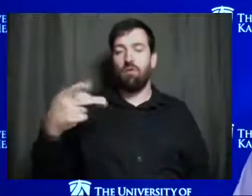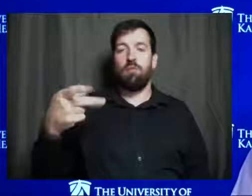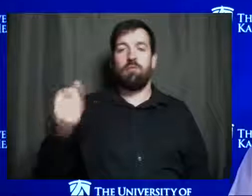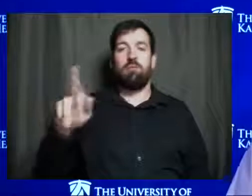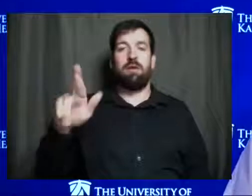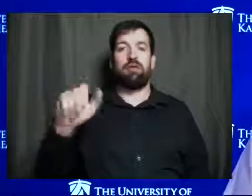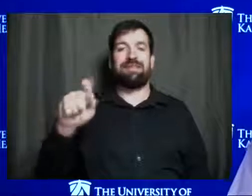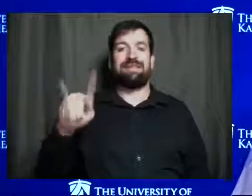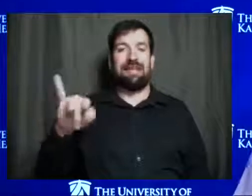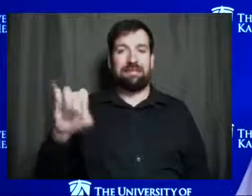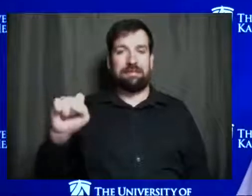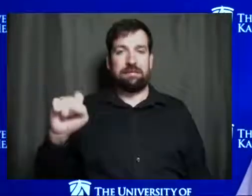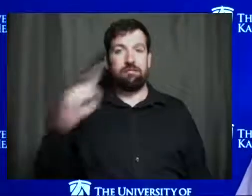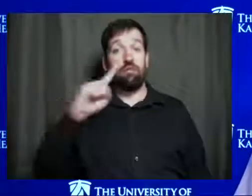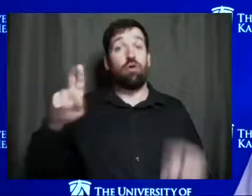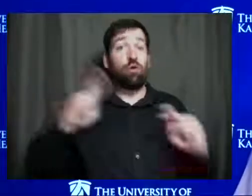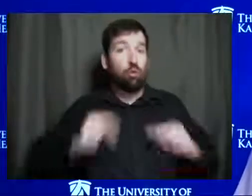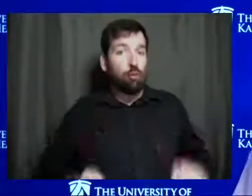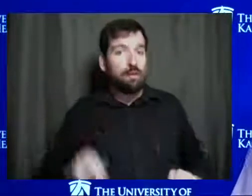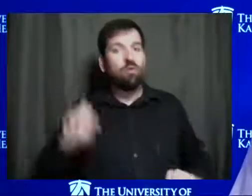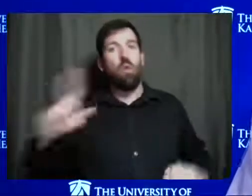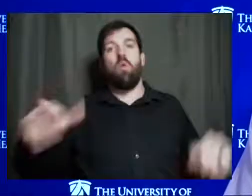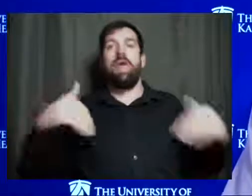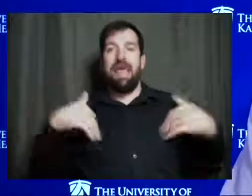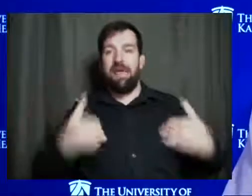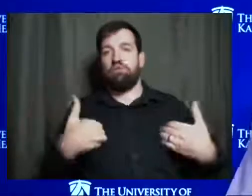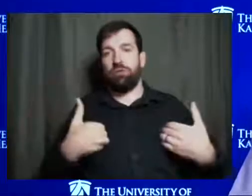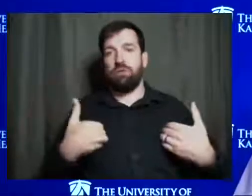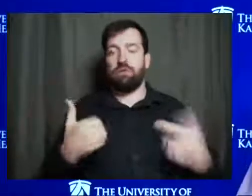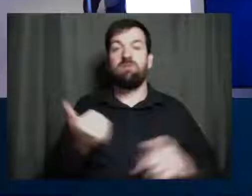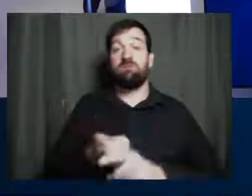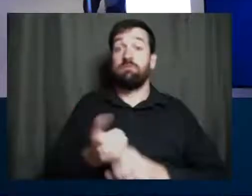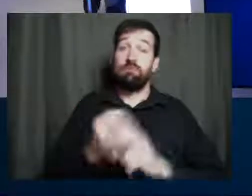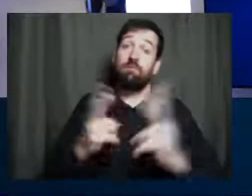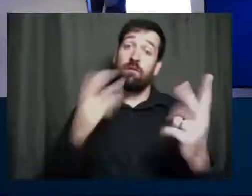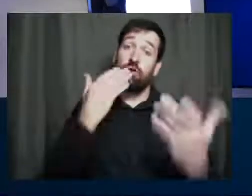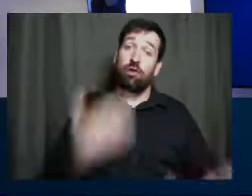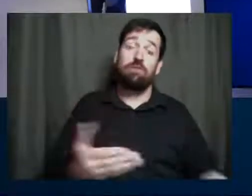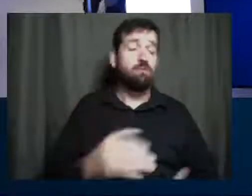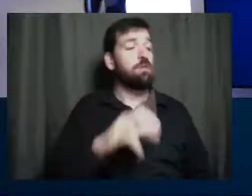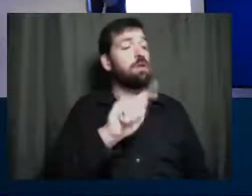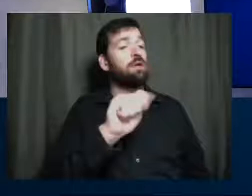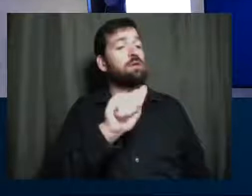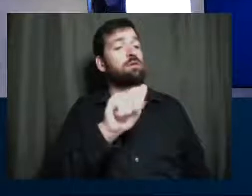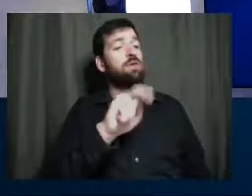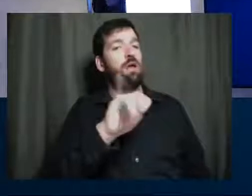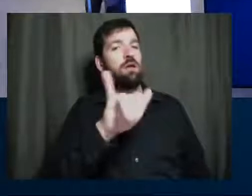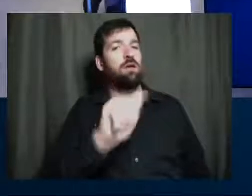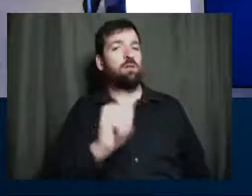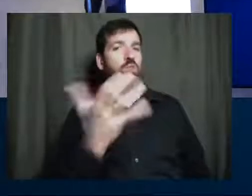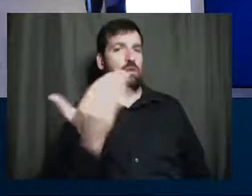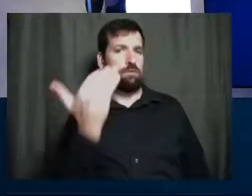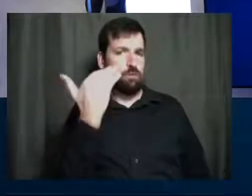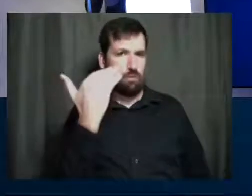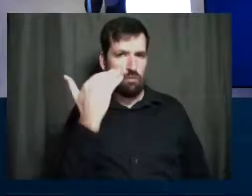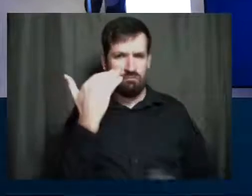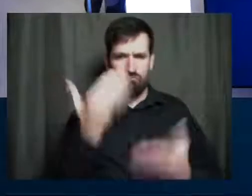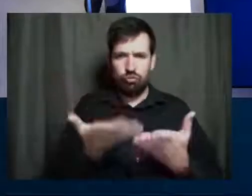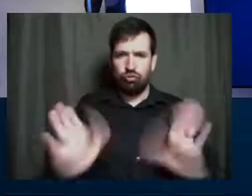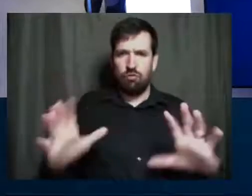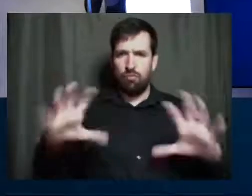or humans, ivermectin is a very good drug. Tanya wants to know, have you heard when the general population will be eligible